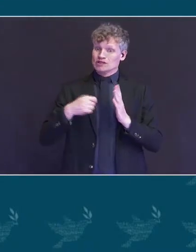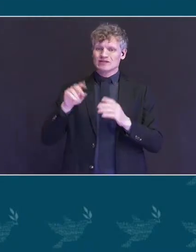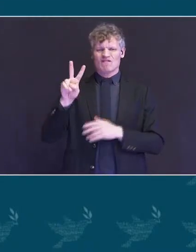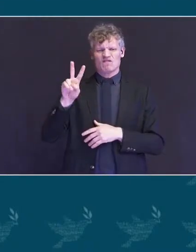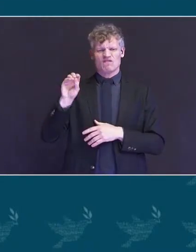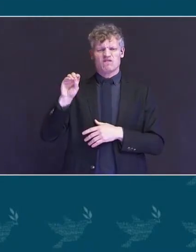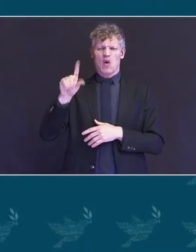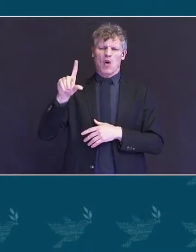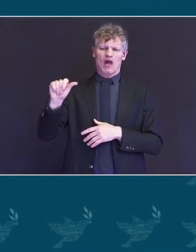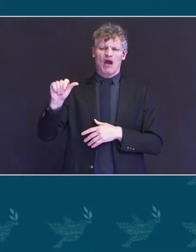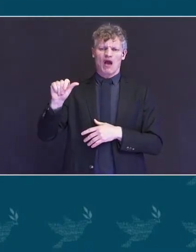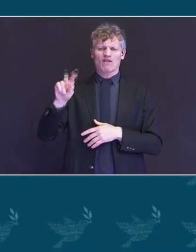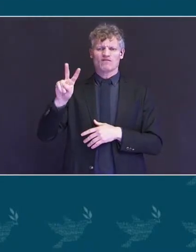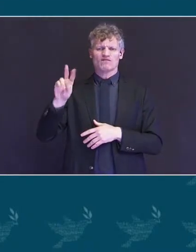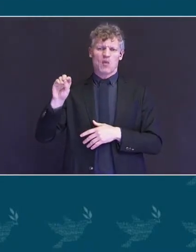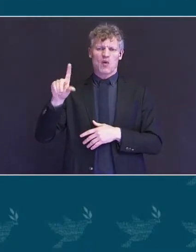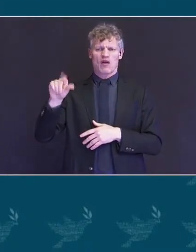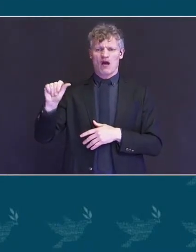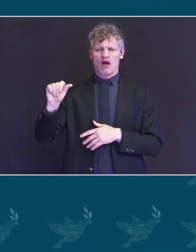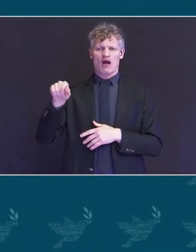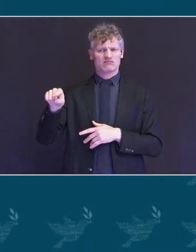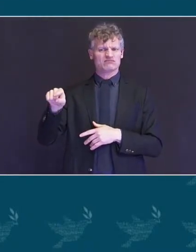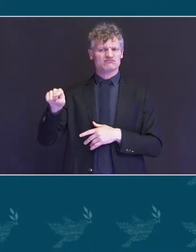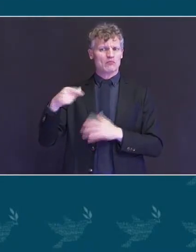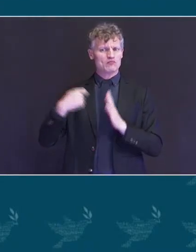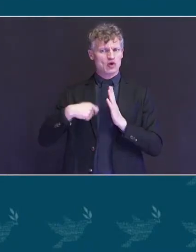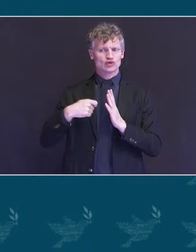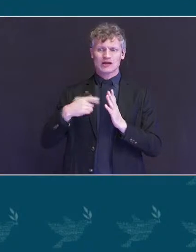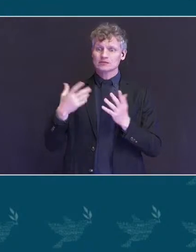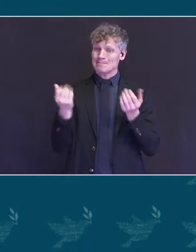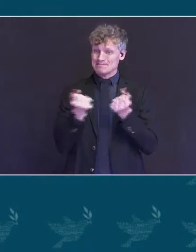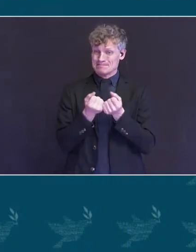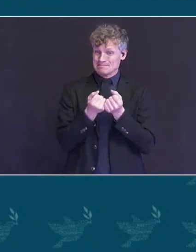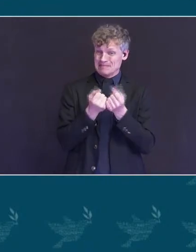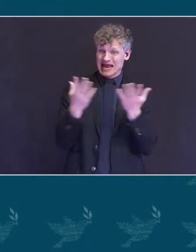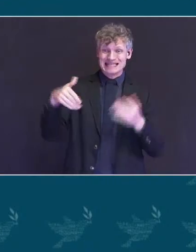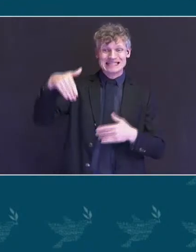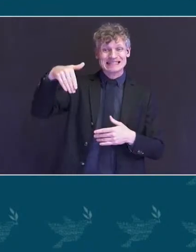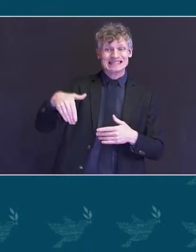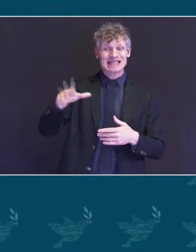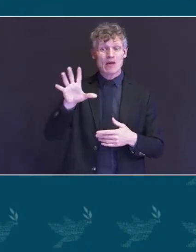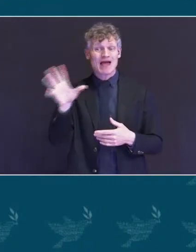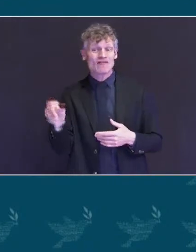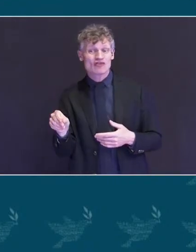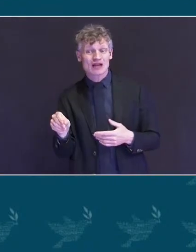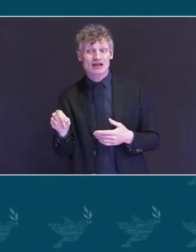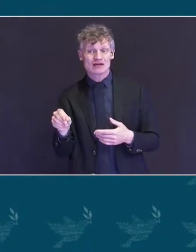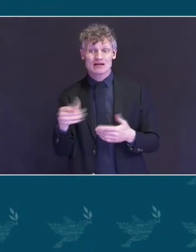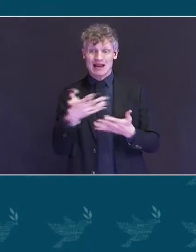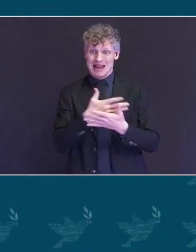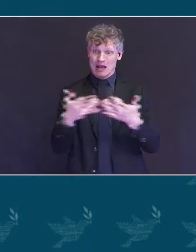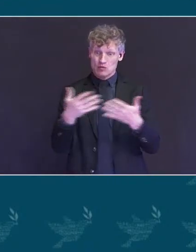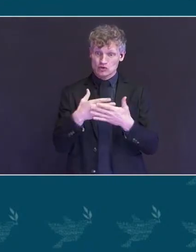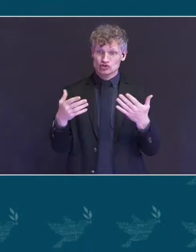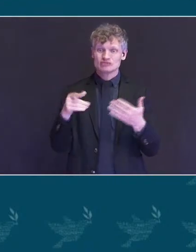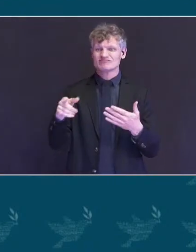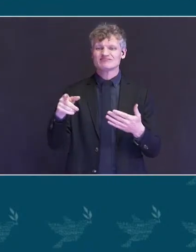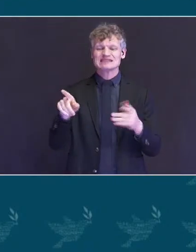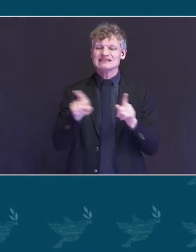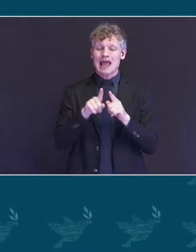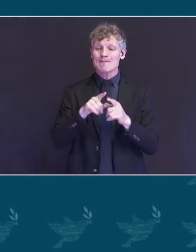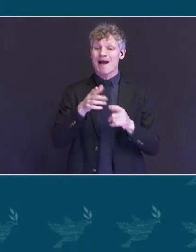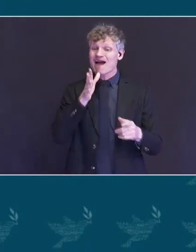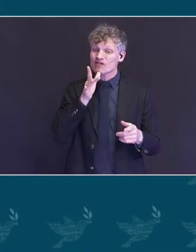which facilitates communication across multiple South African languages, including isiZulu, Sesotho, and Afrikaans,